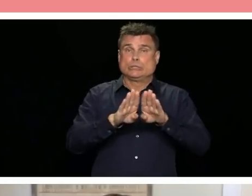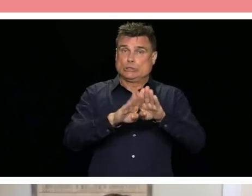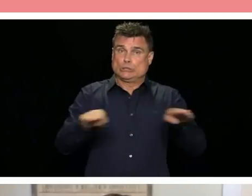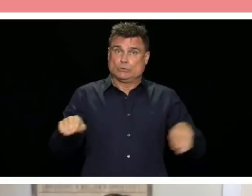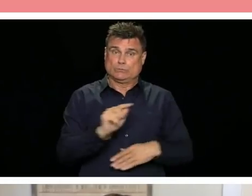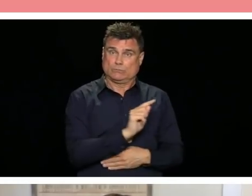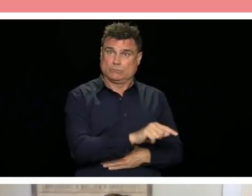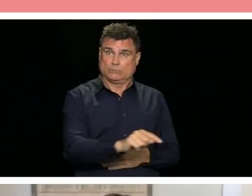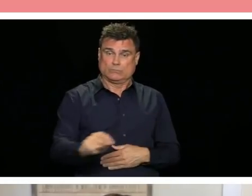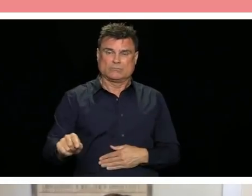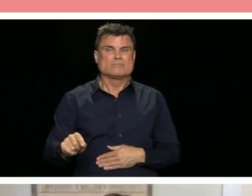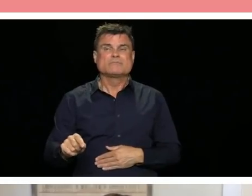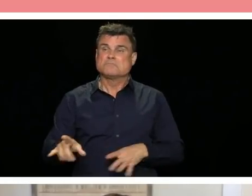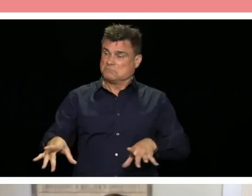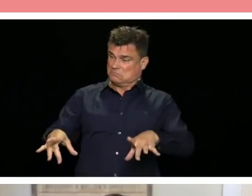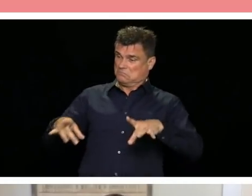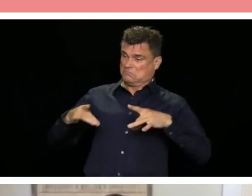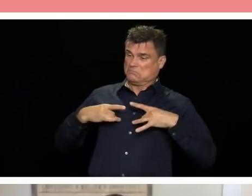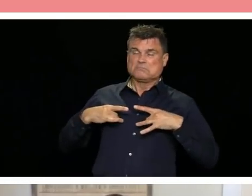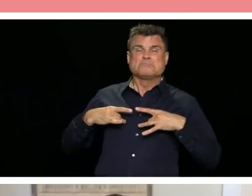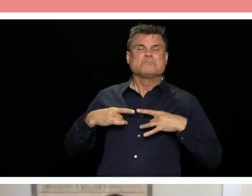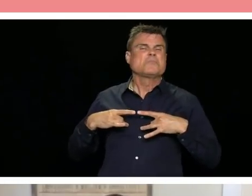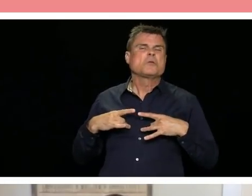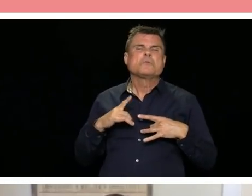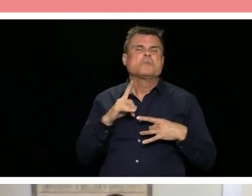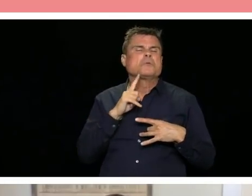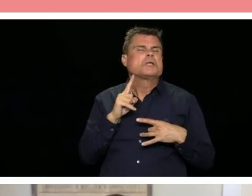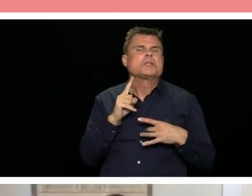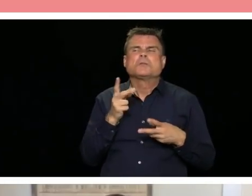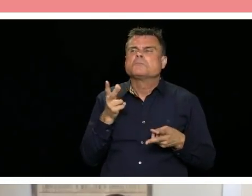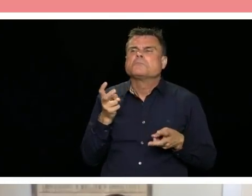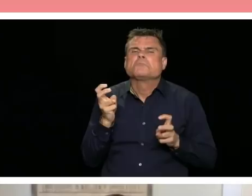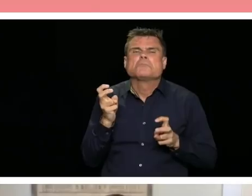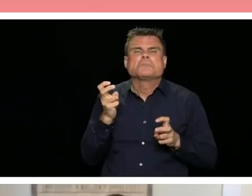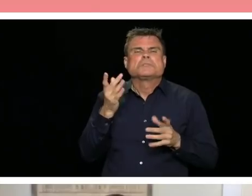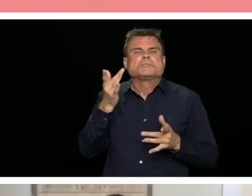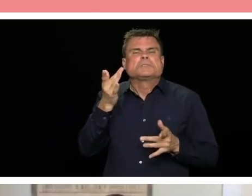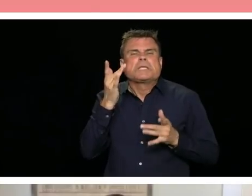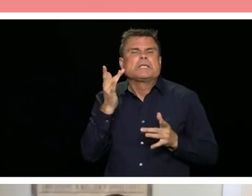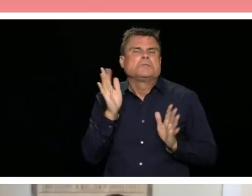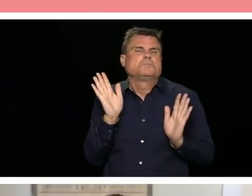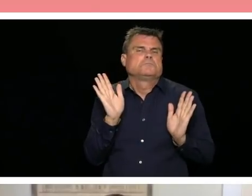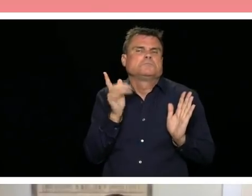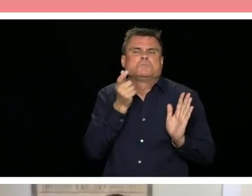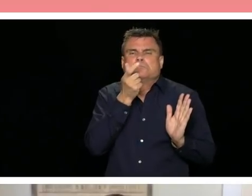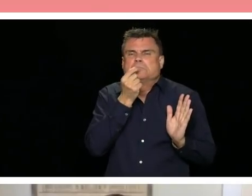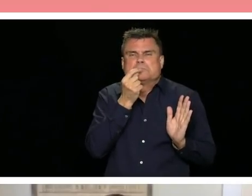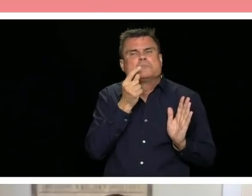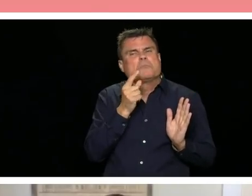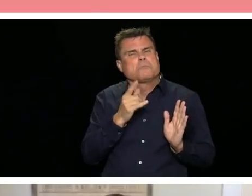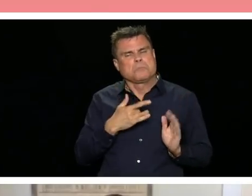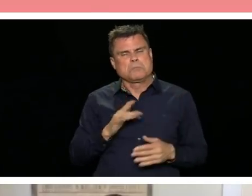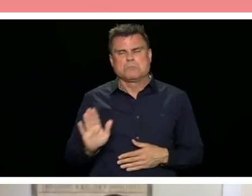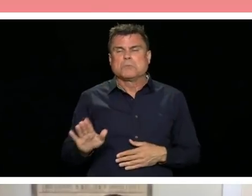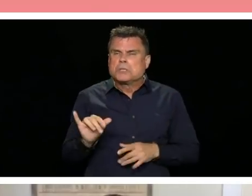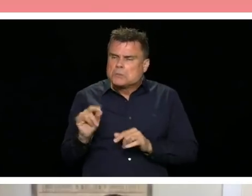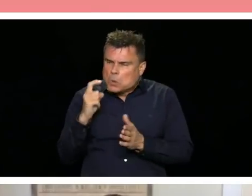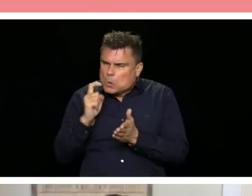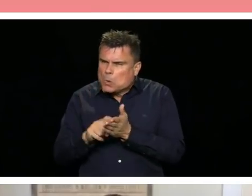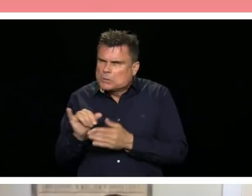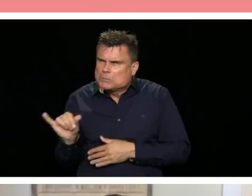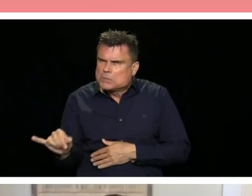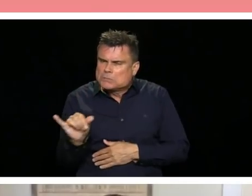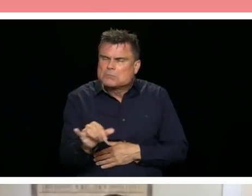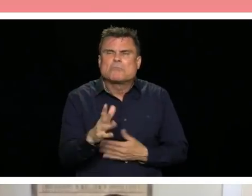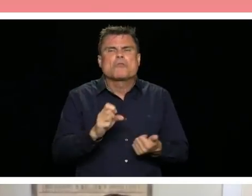child has or gets. What's interesting, I've noticed amongst my family, is there aren't a lot of colds